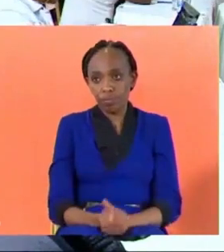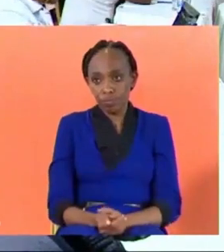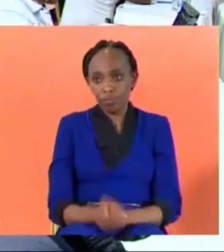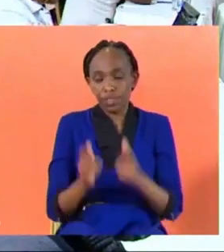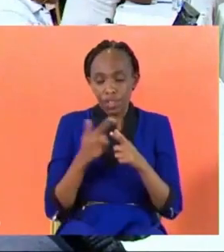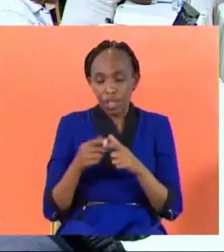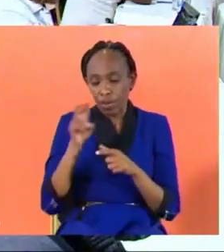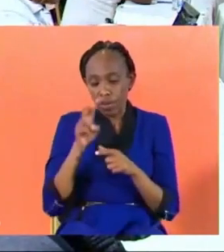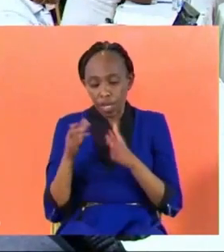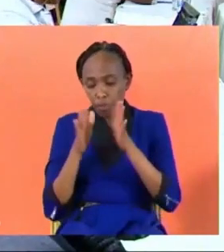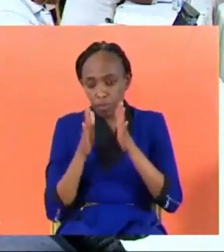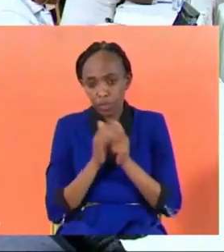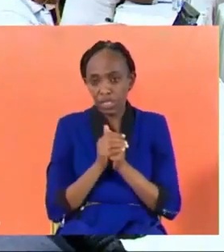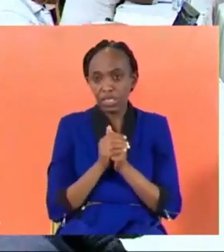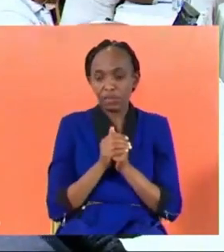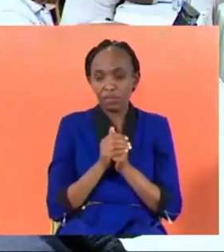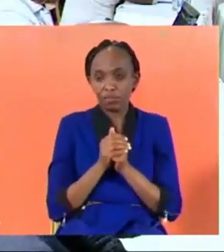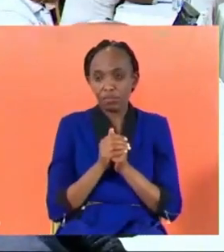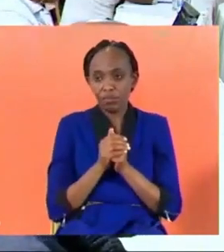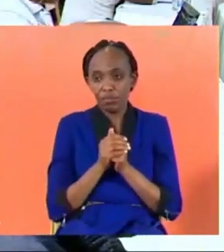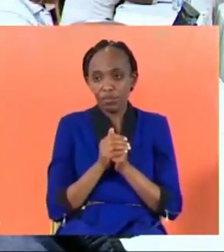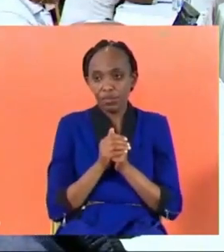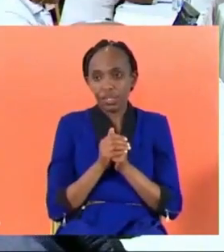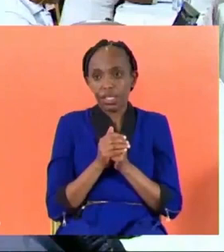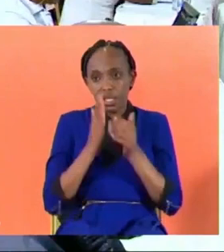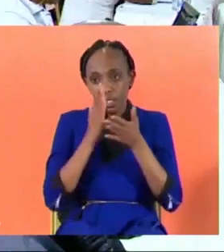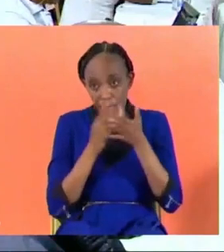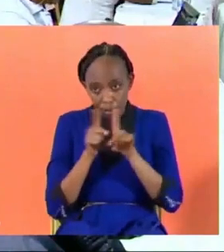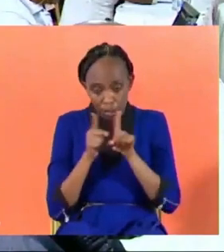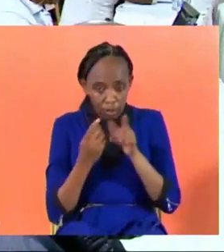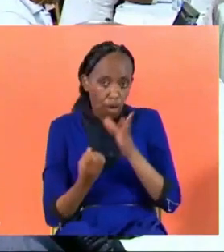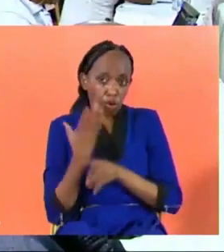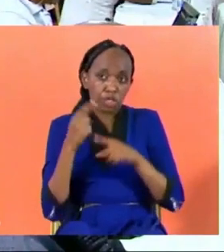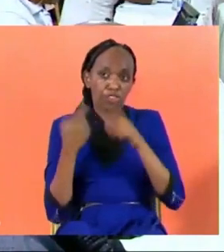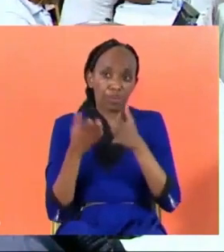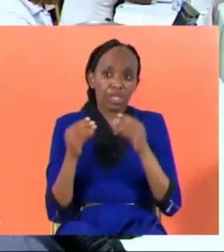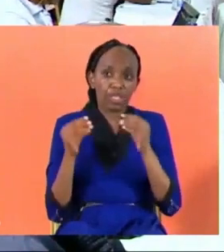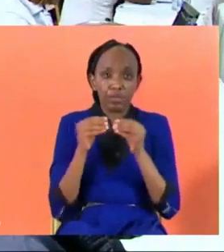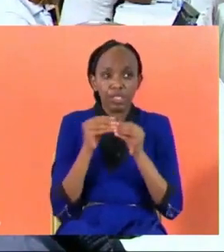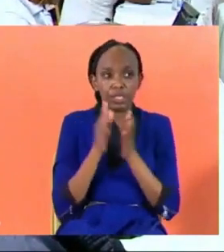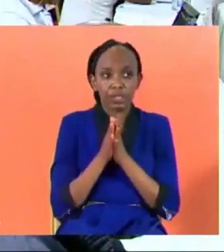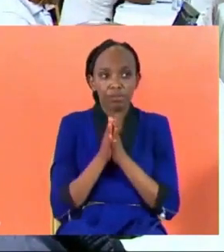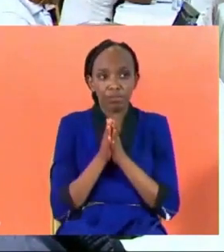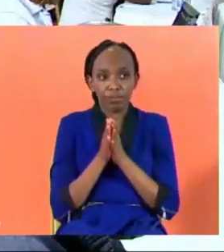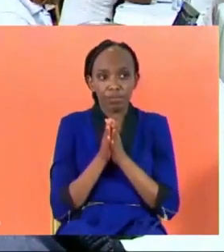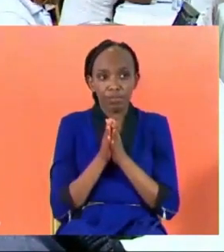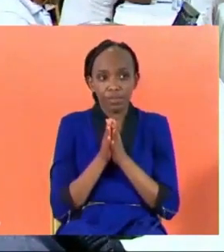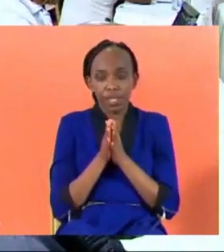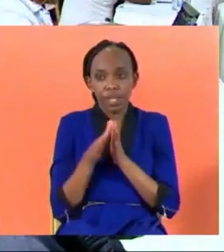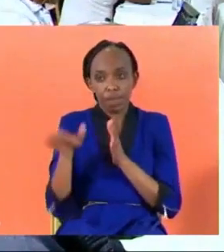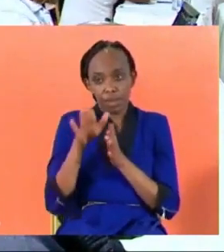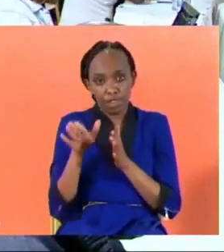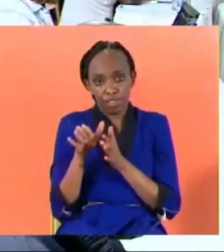And then looking at the opportunities, a number of them also arose from this meeting. The